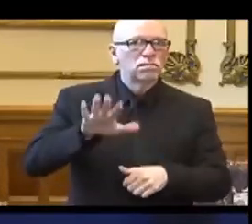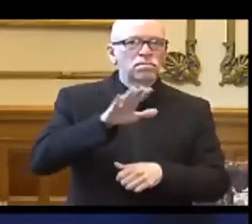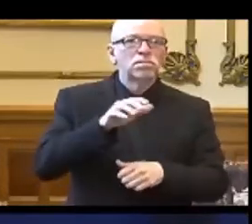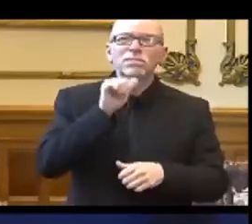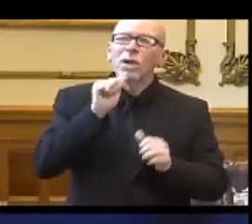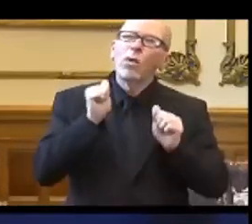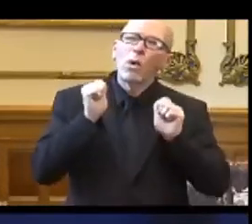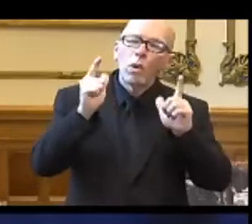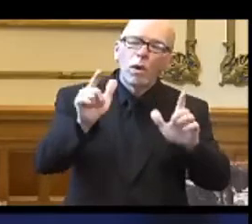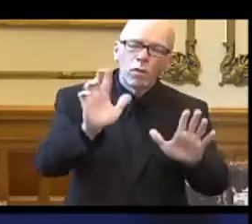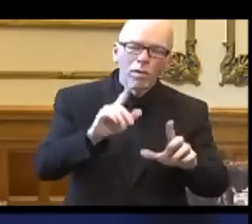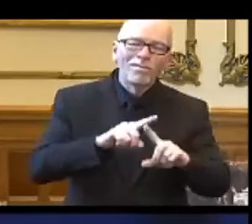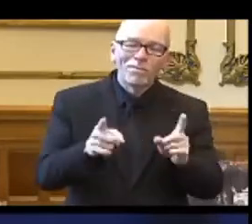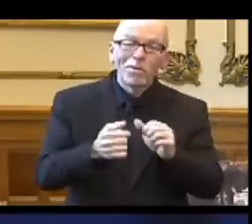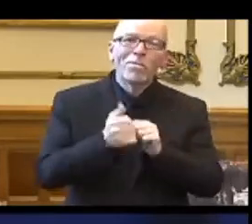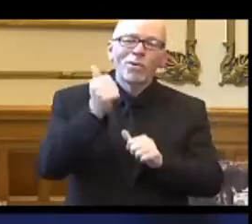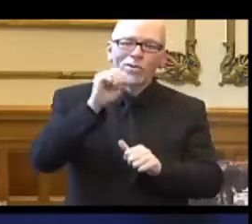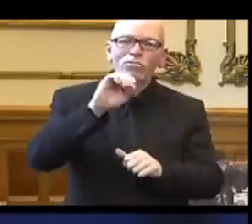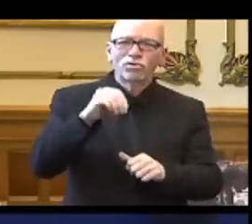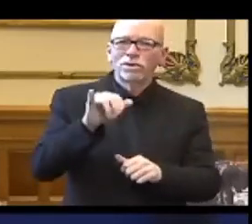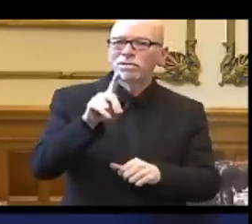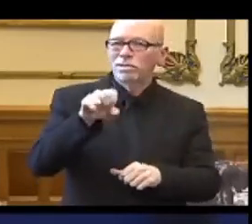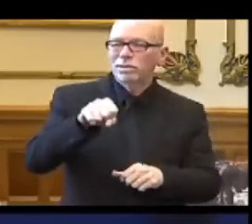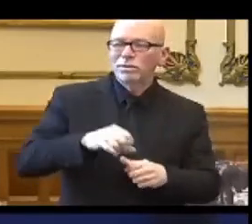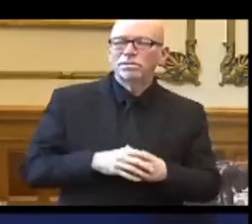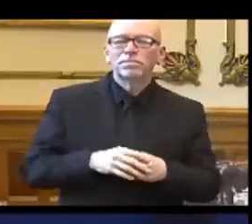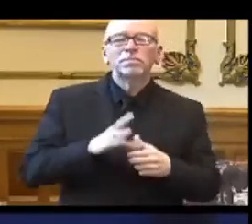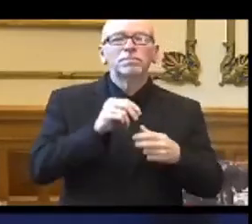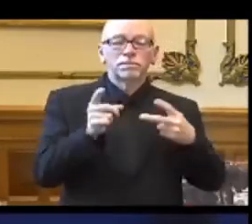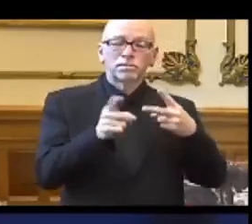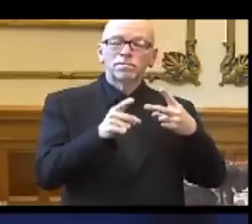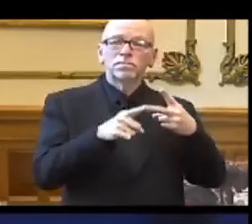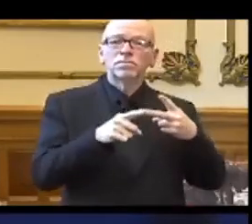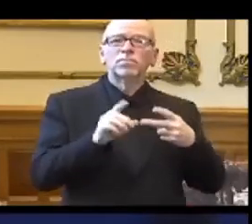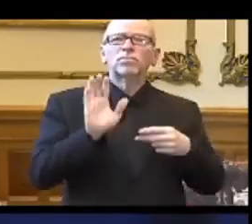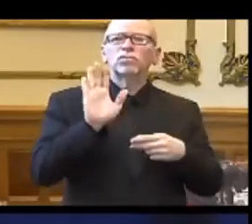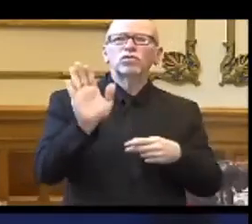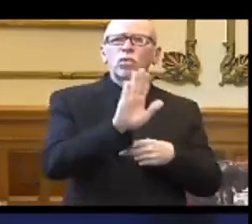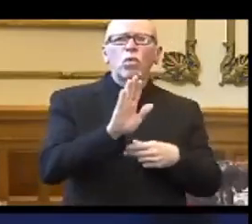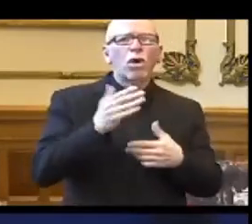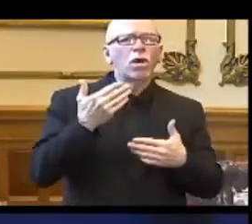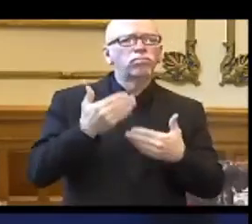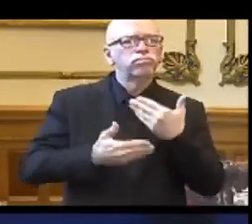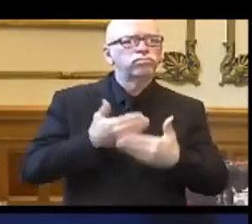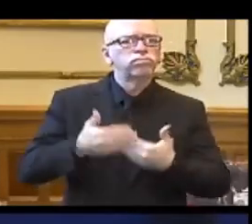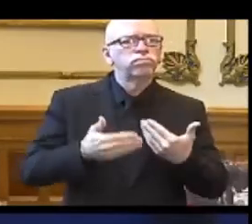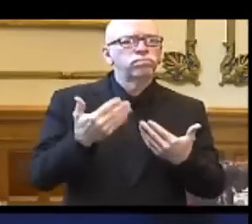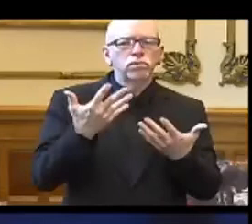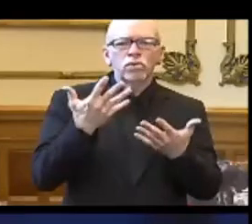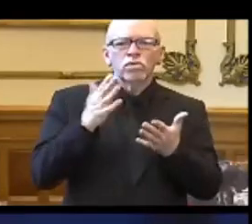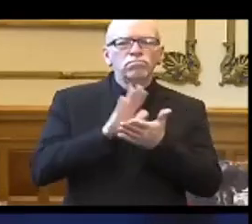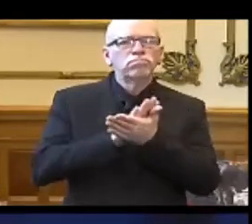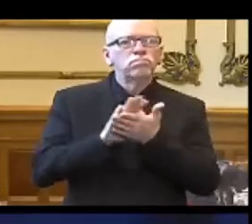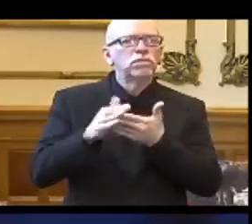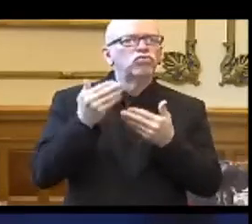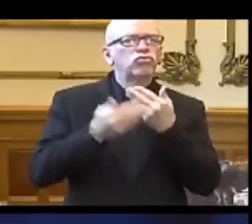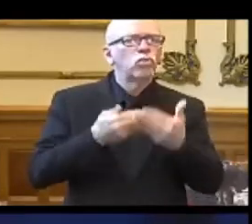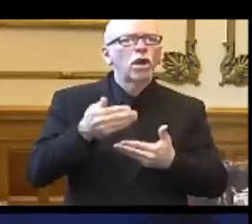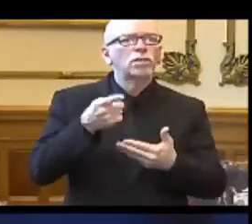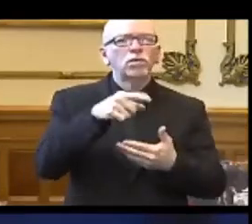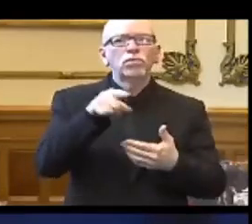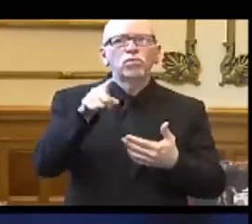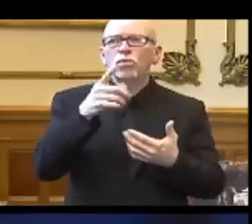all places, but in most of the state of Indiana. And then also your generosity. You have kind of rushed to those areas of